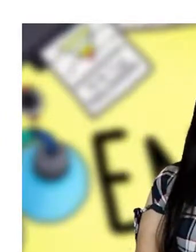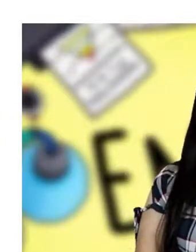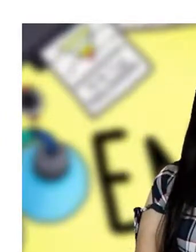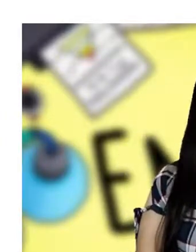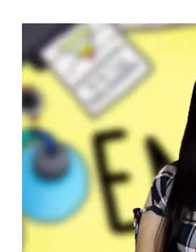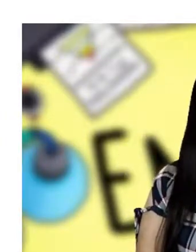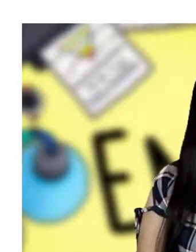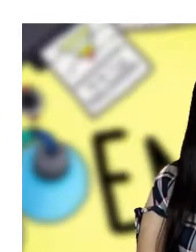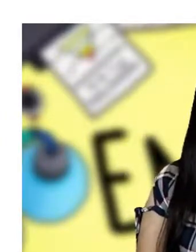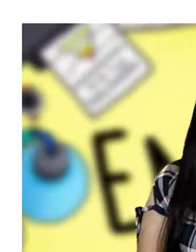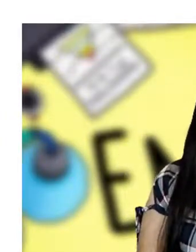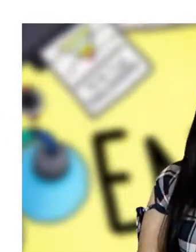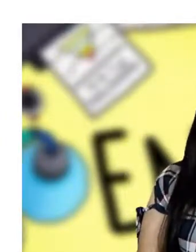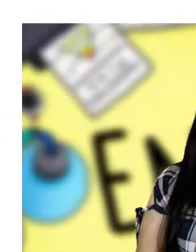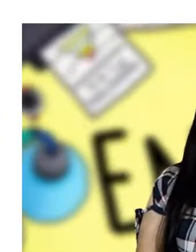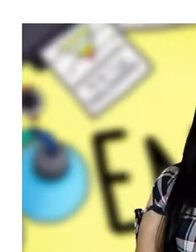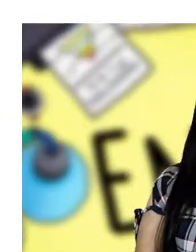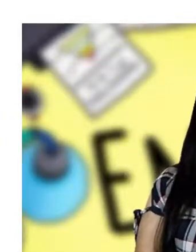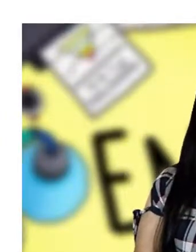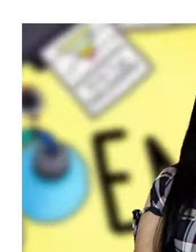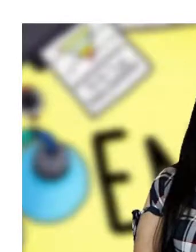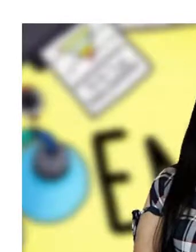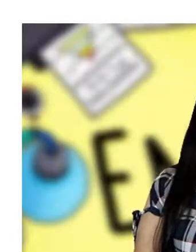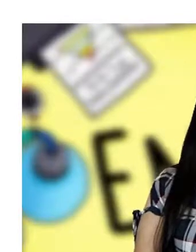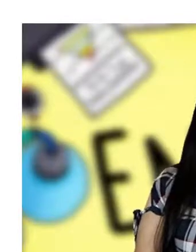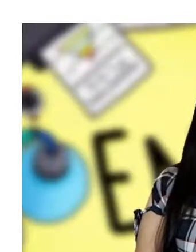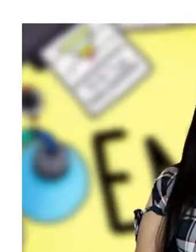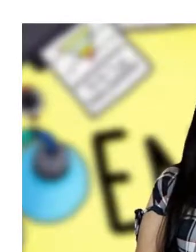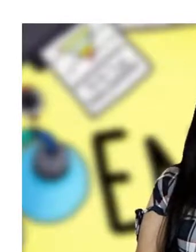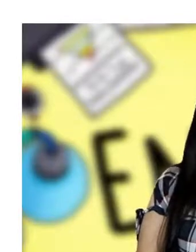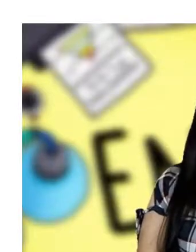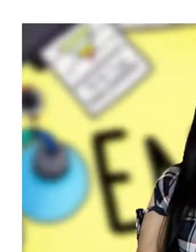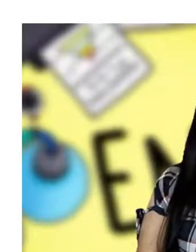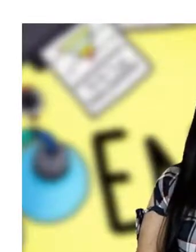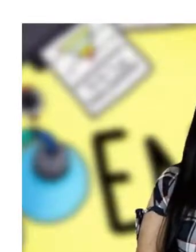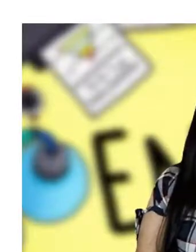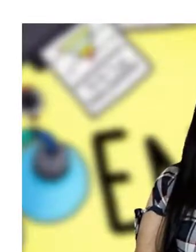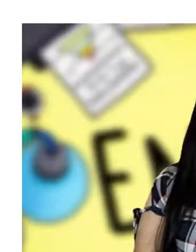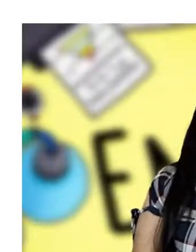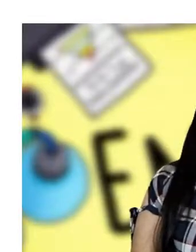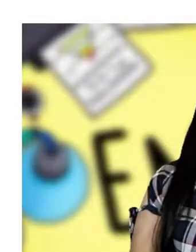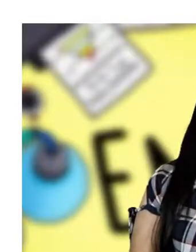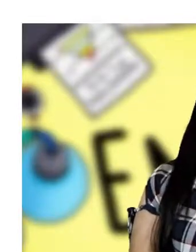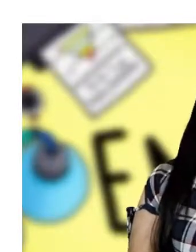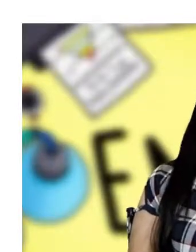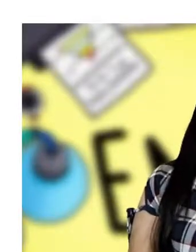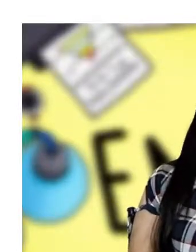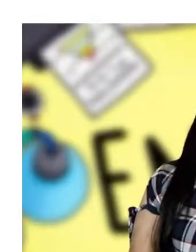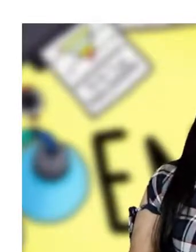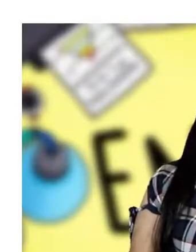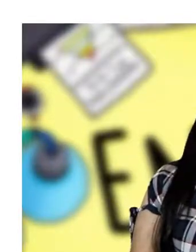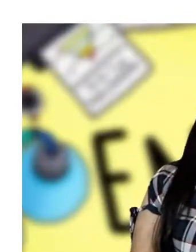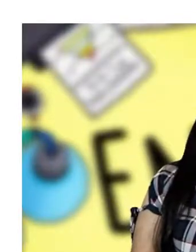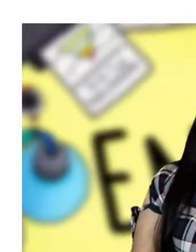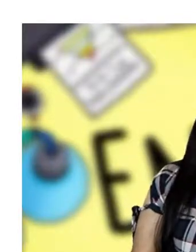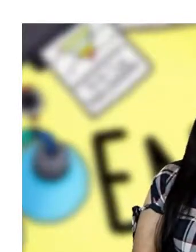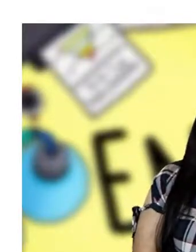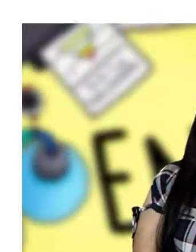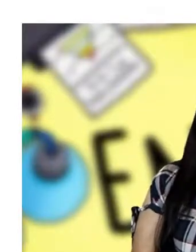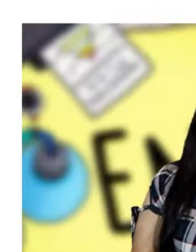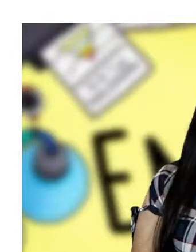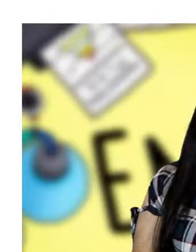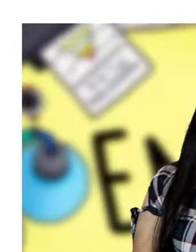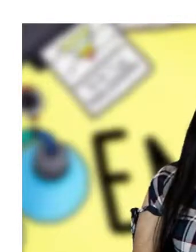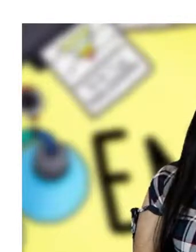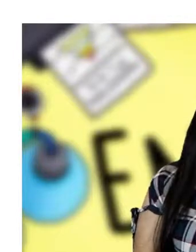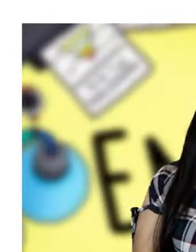backache. That would be the correct word to say dolor de espalda. Any other, Brian,